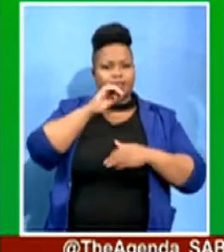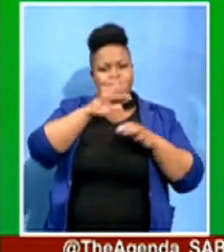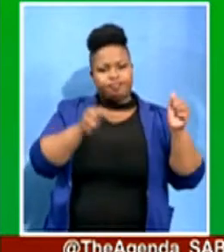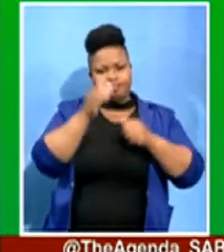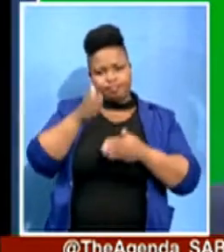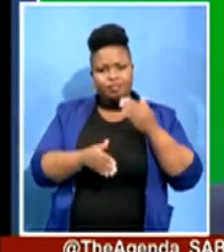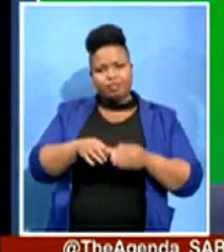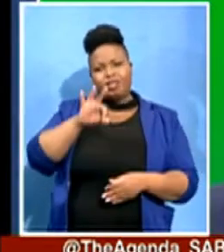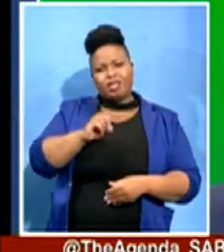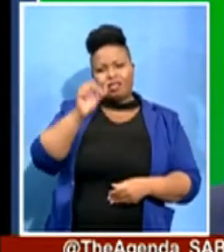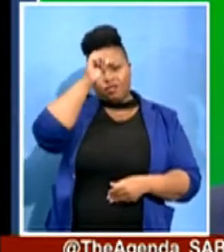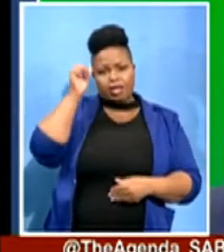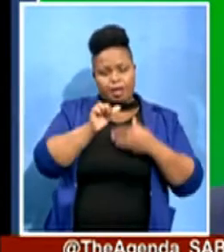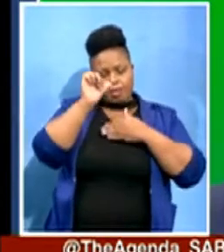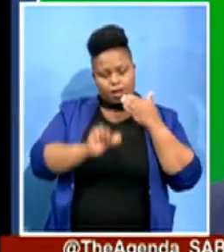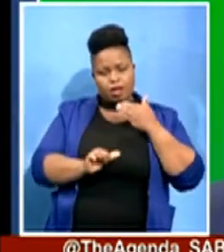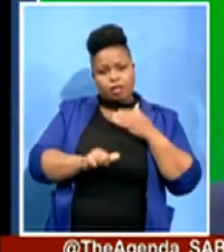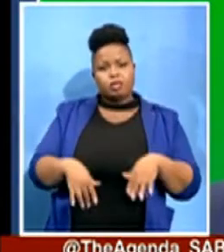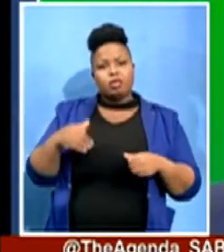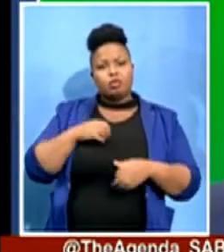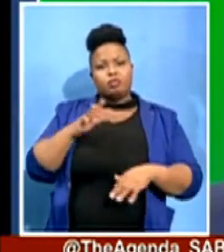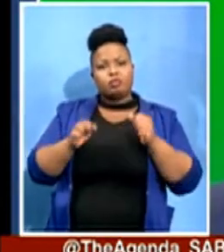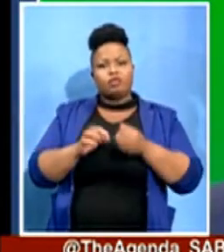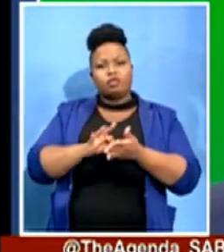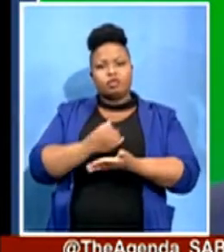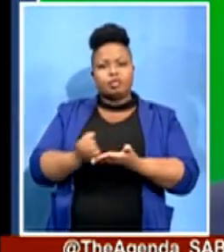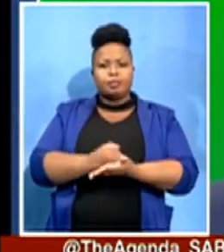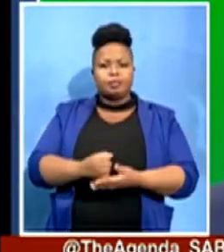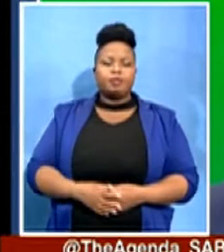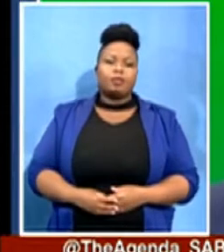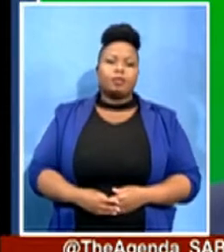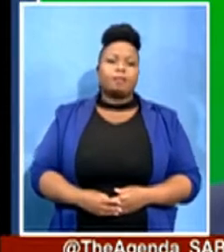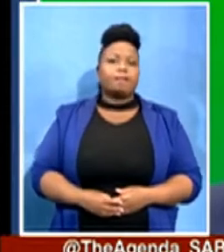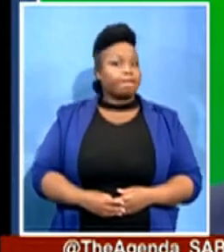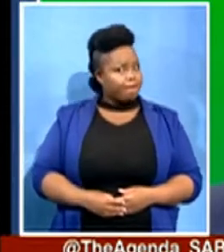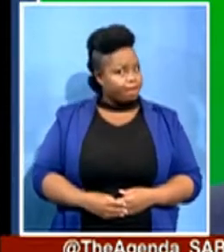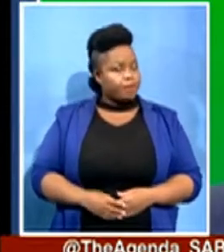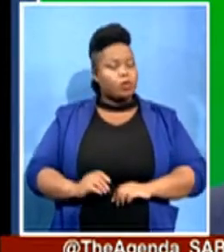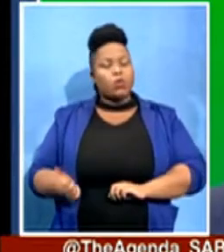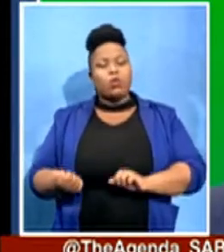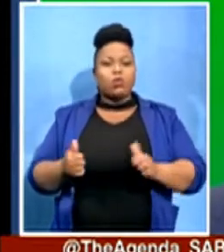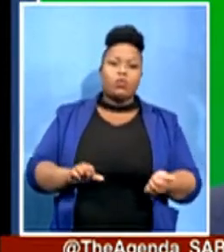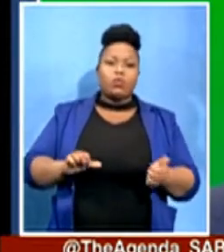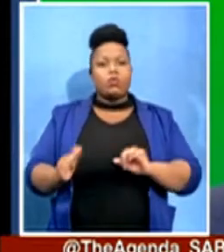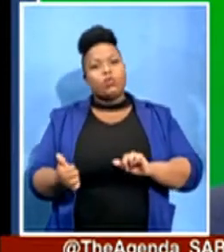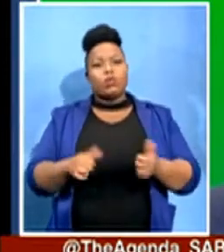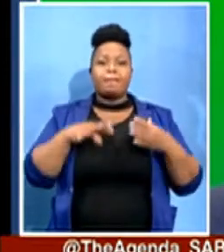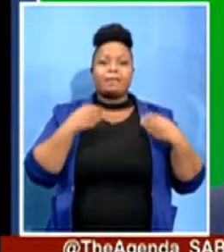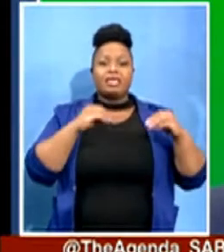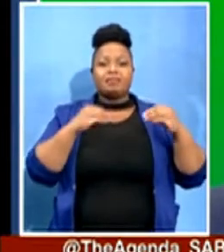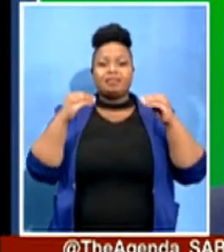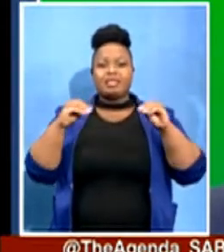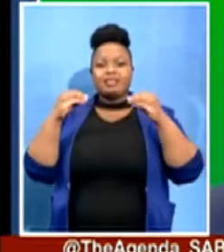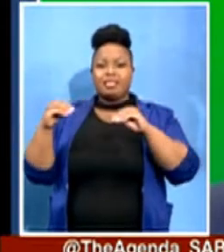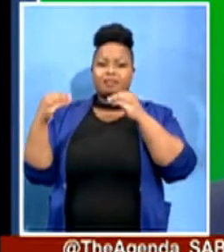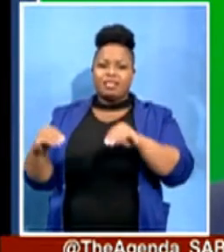will conclude on the 24th of May. I'm sure you can tell already it's one of those really busy days where we can't fully